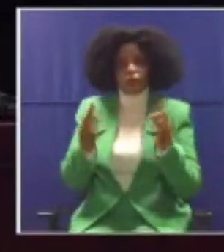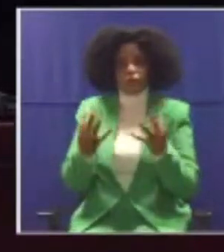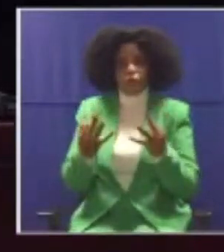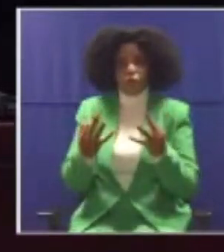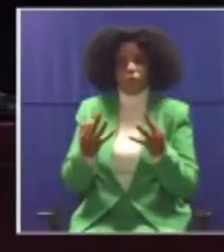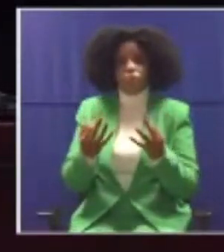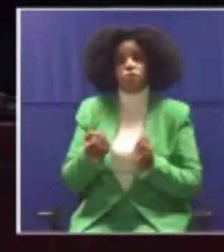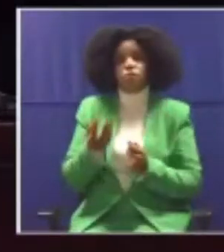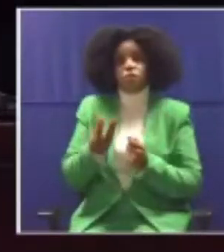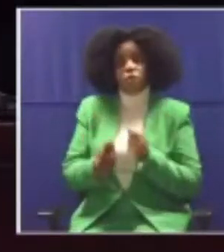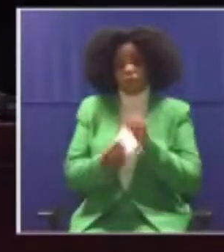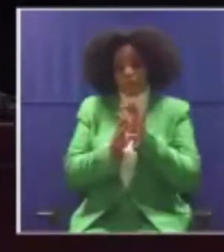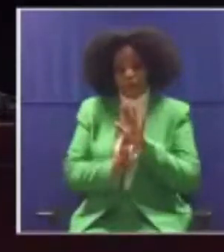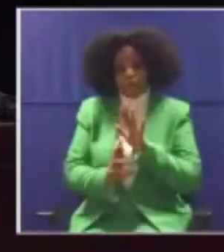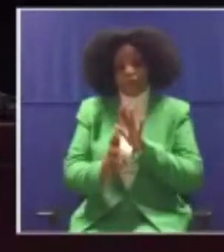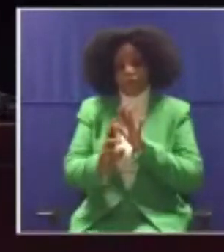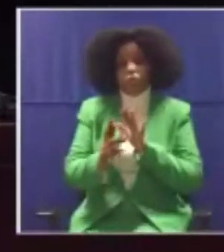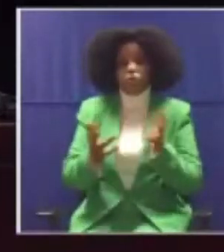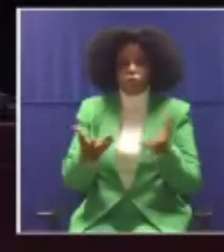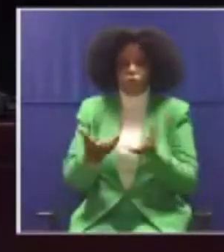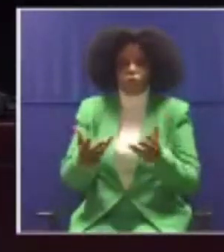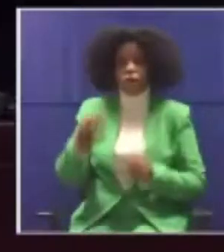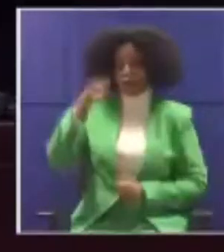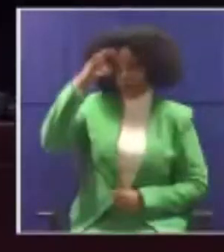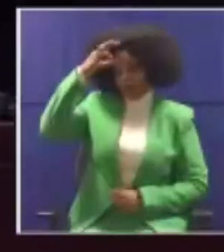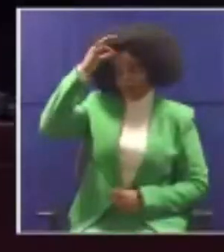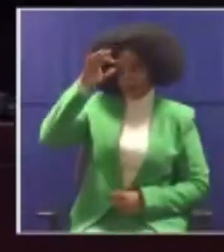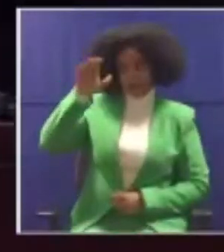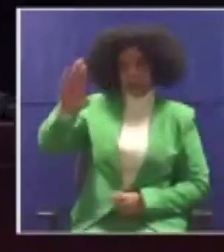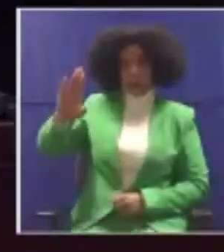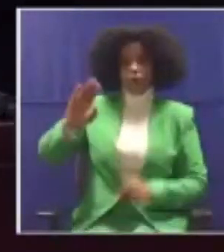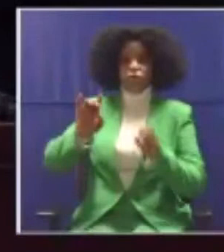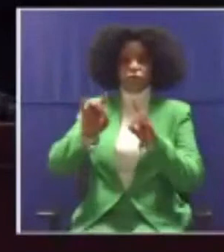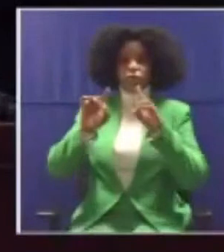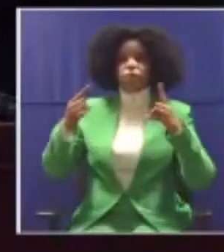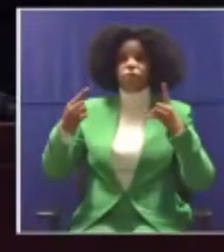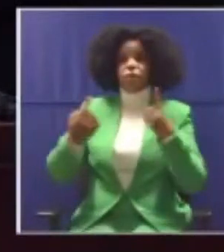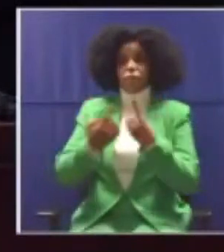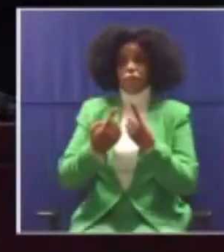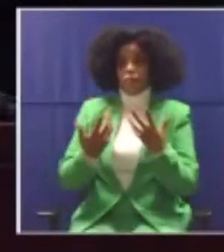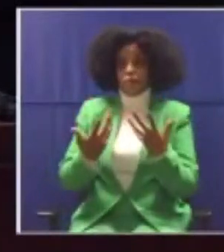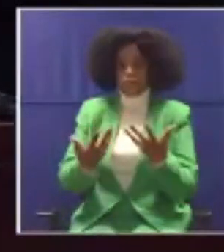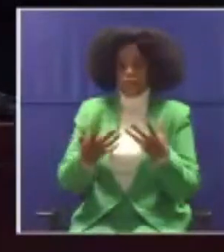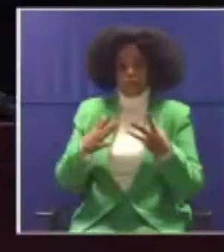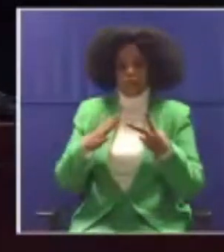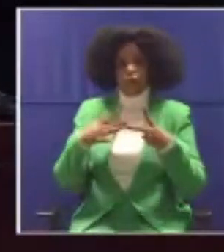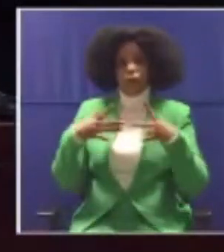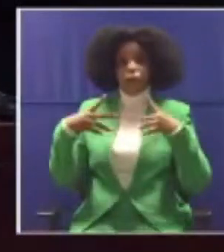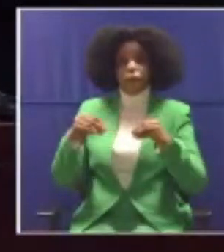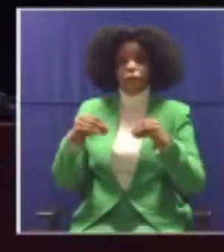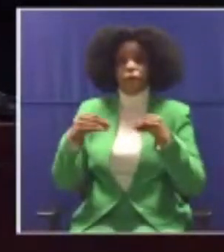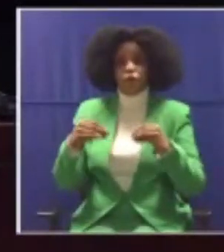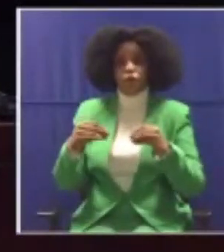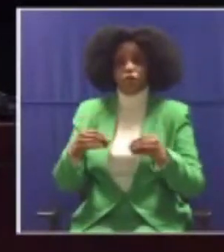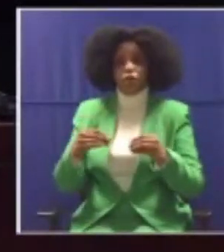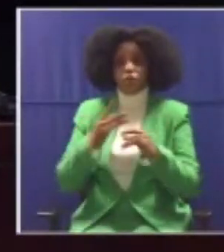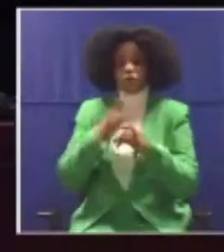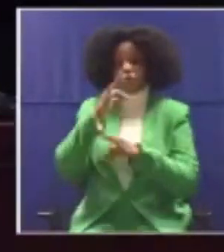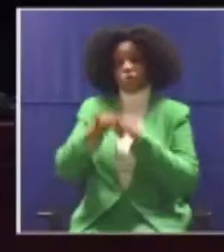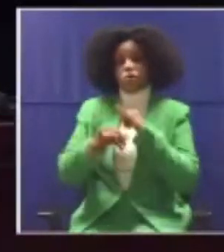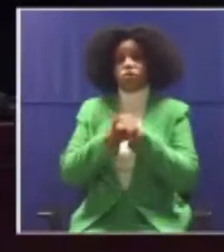from government departments, civil society organizations, business and international organizations to